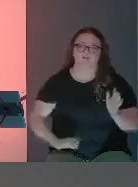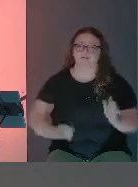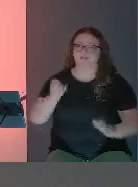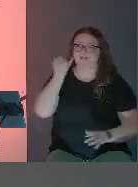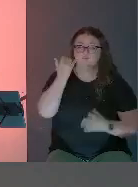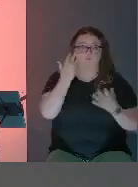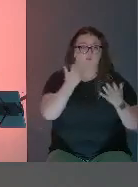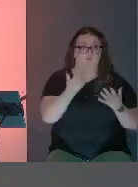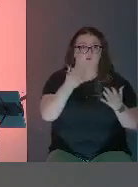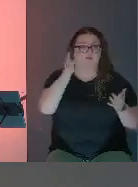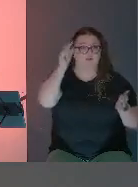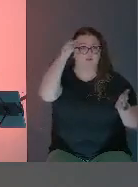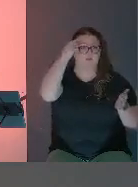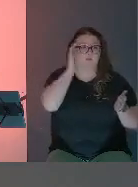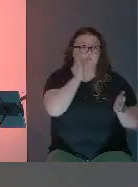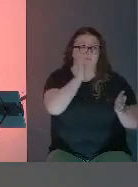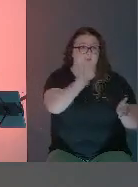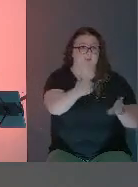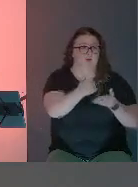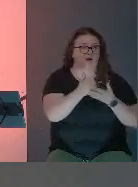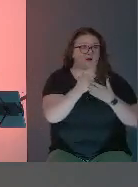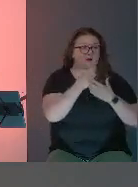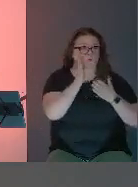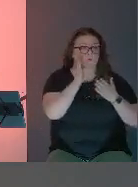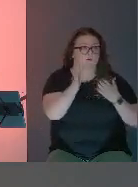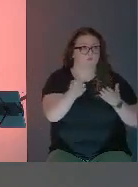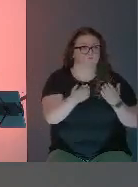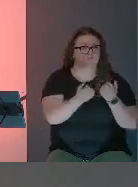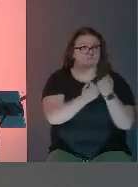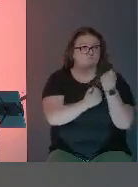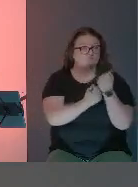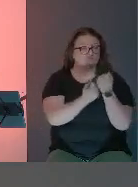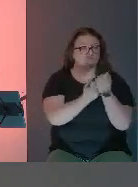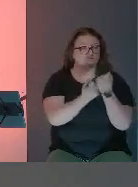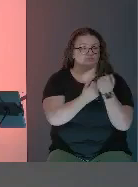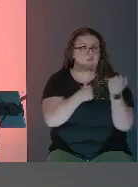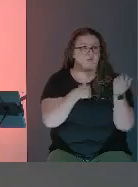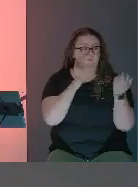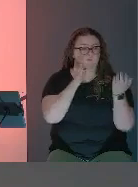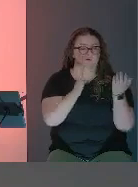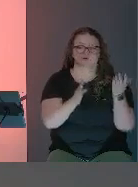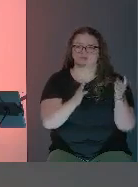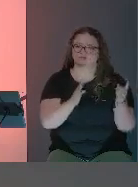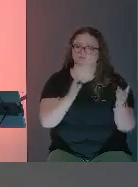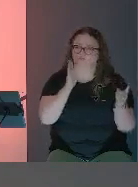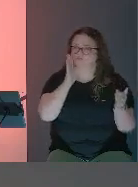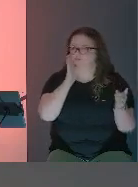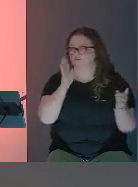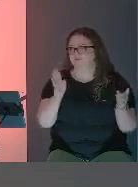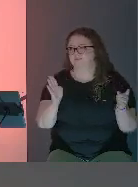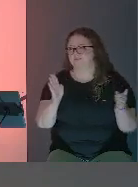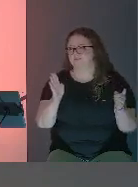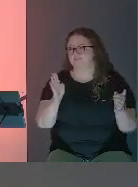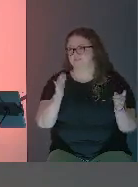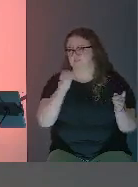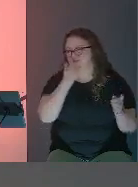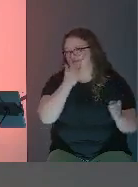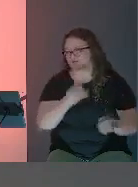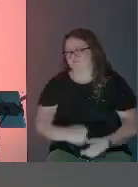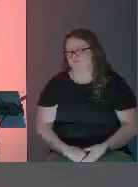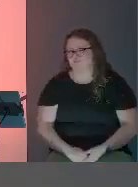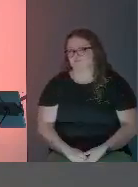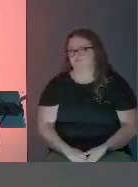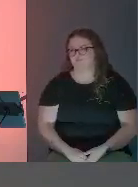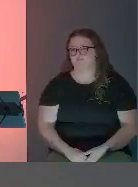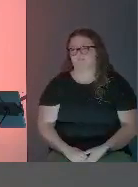to see you through whatever, you will be sadly, and you are sadly mistaken, and all